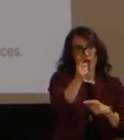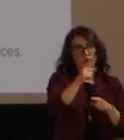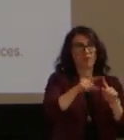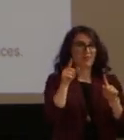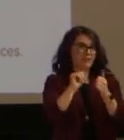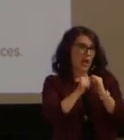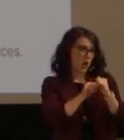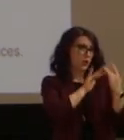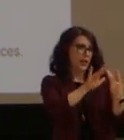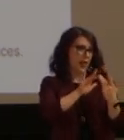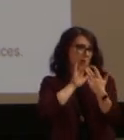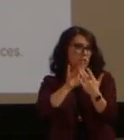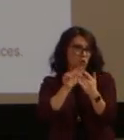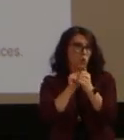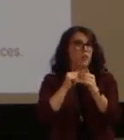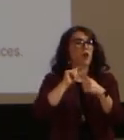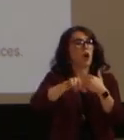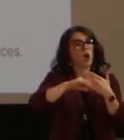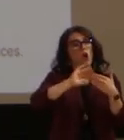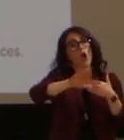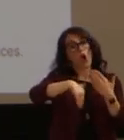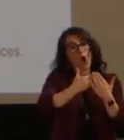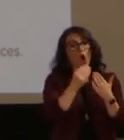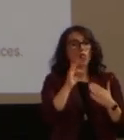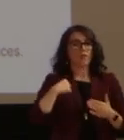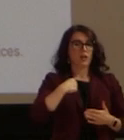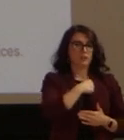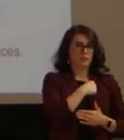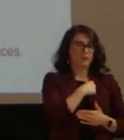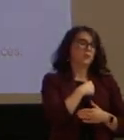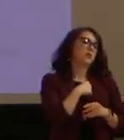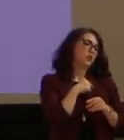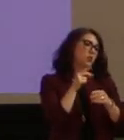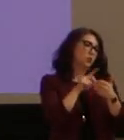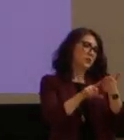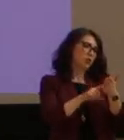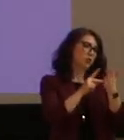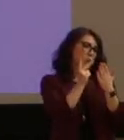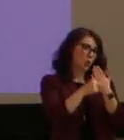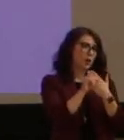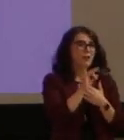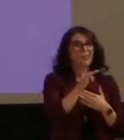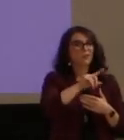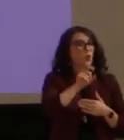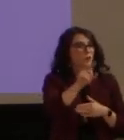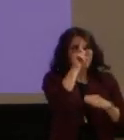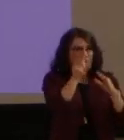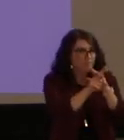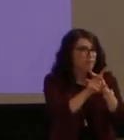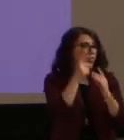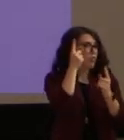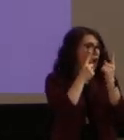you can connect directly with the All of Us Research Program for any other questions or thoughts.